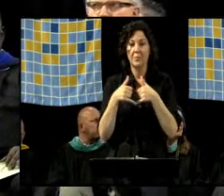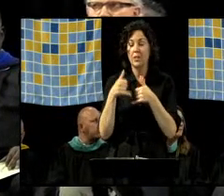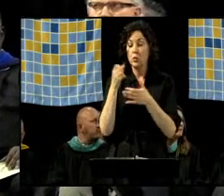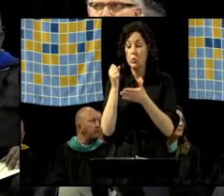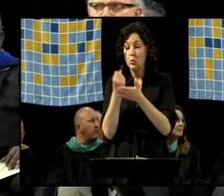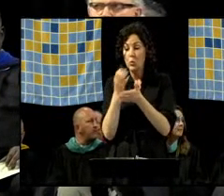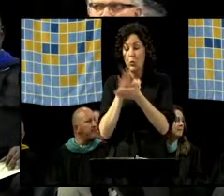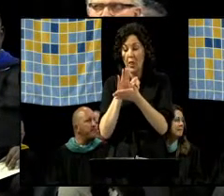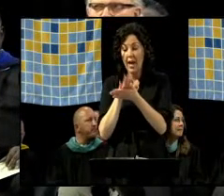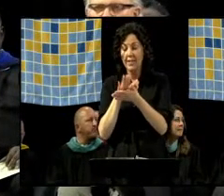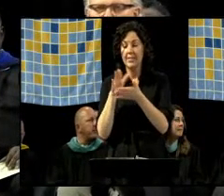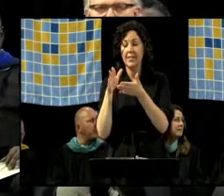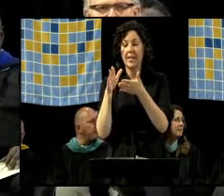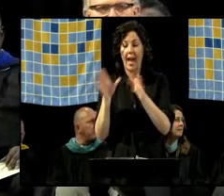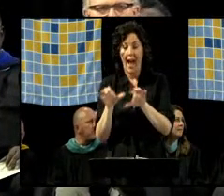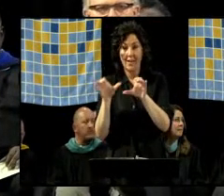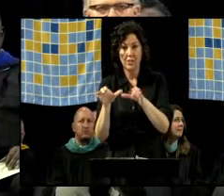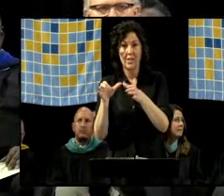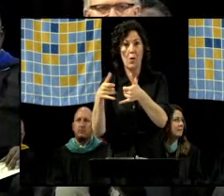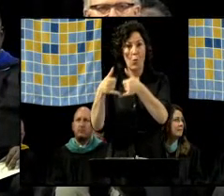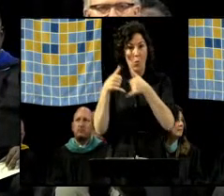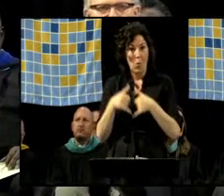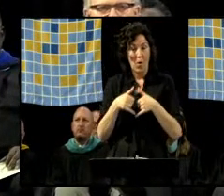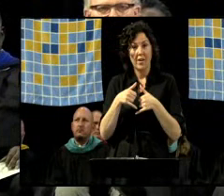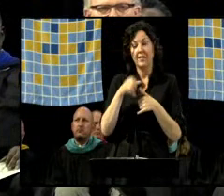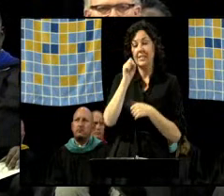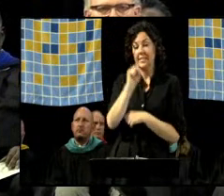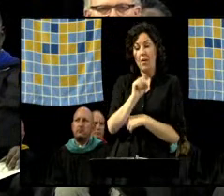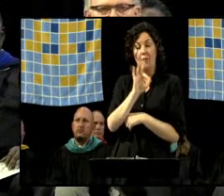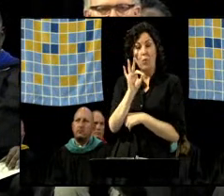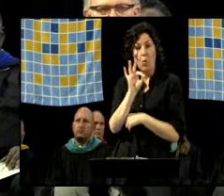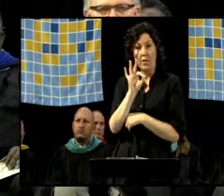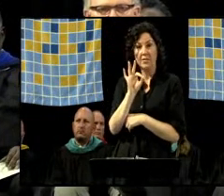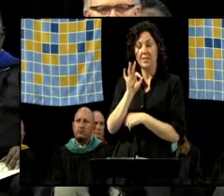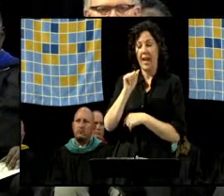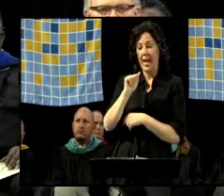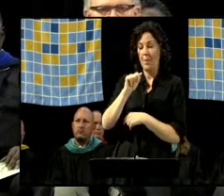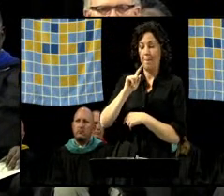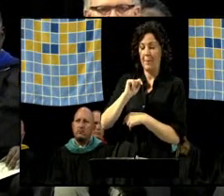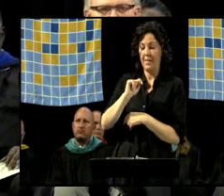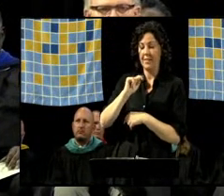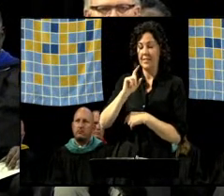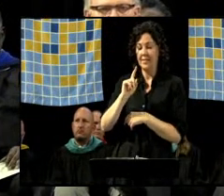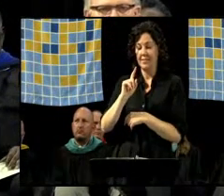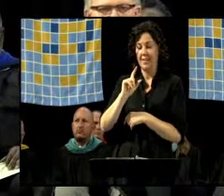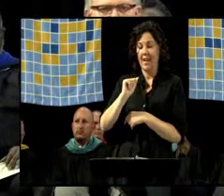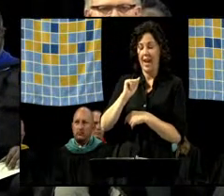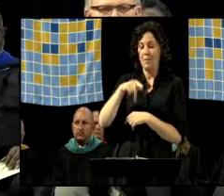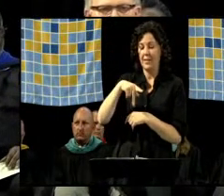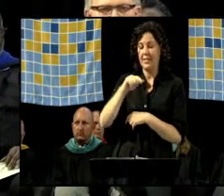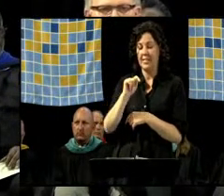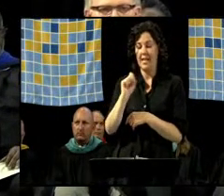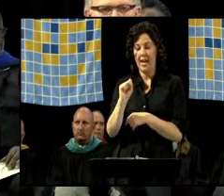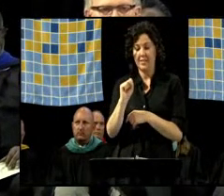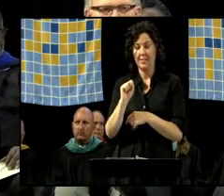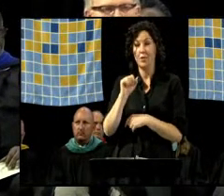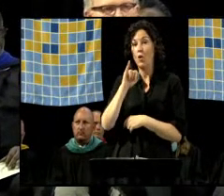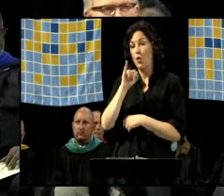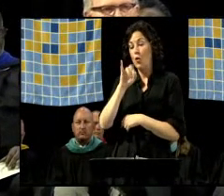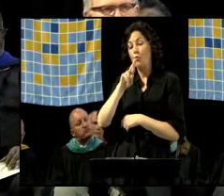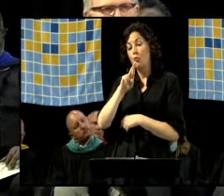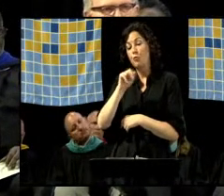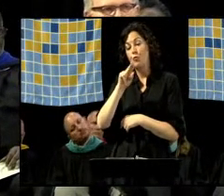Award, Student Government Cooper Award, South Florence High School APTS Endeavor Scholarship, Reese Food